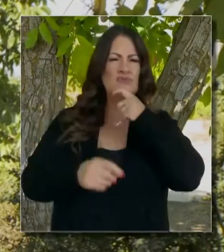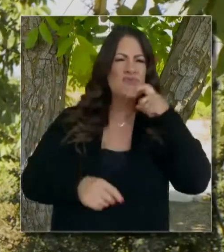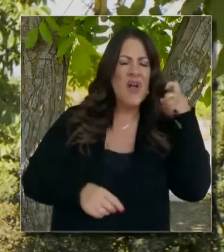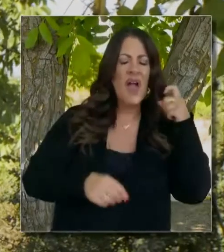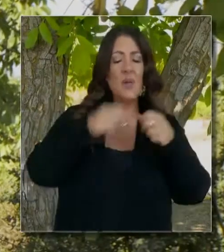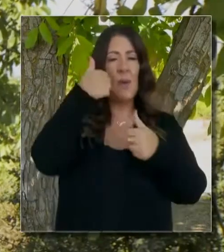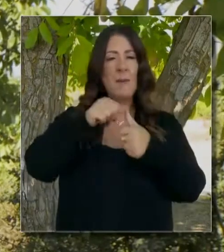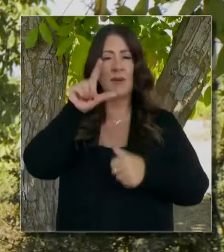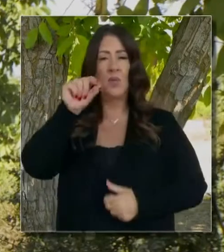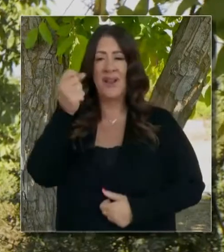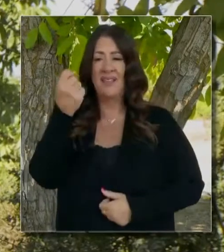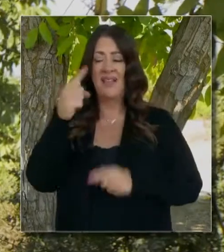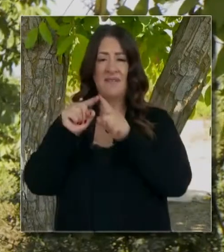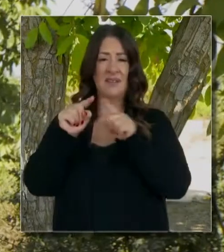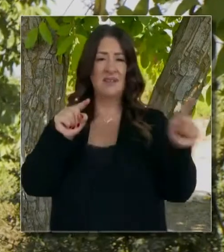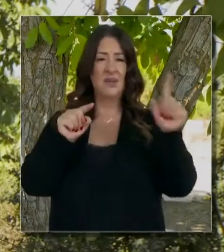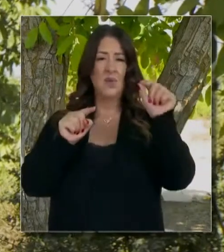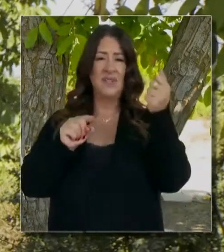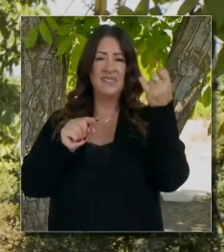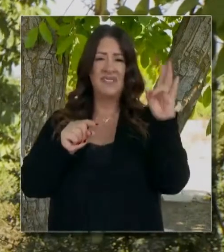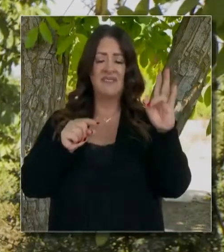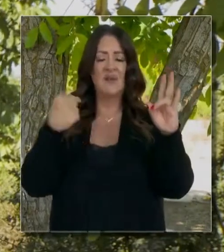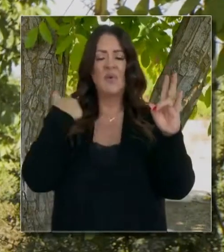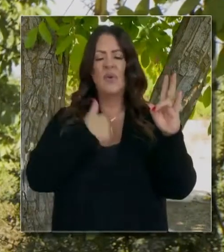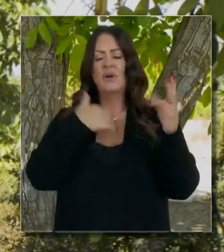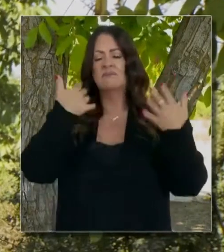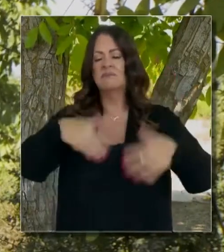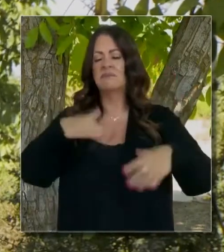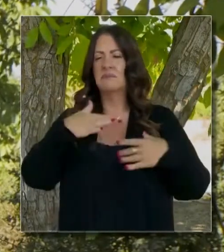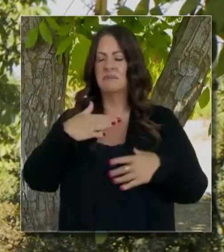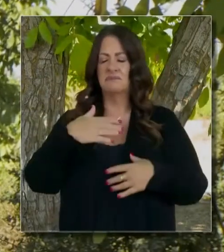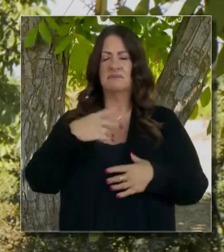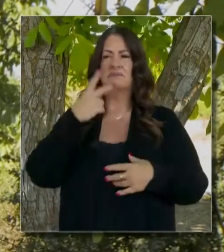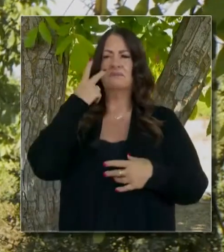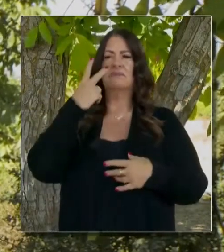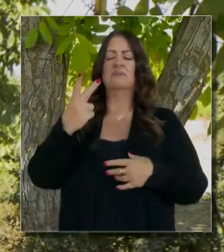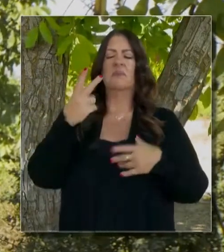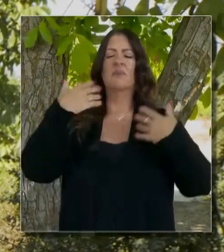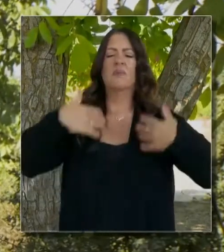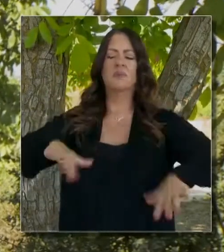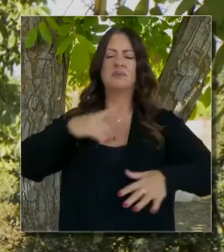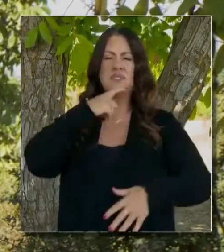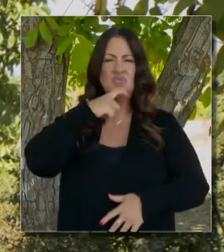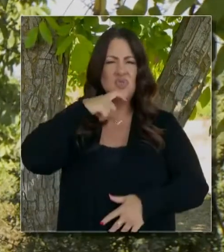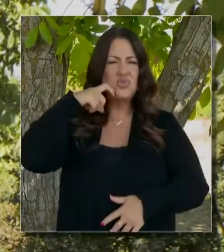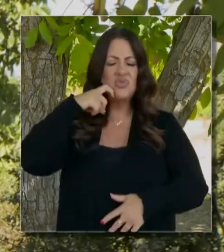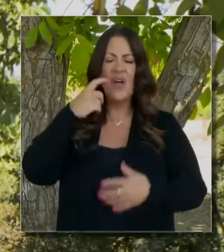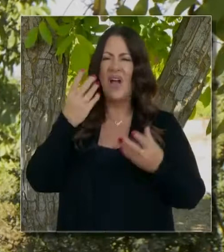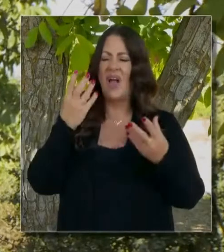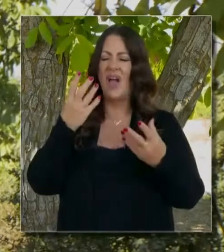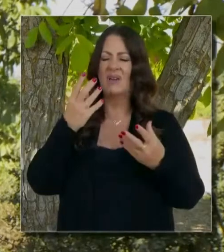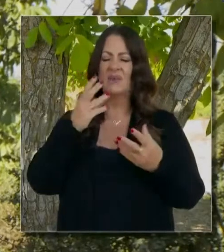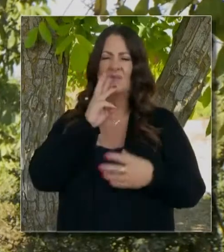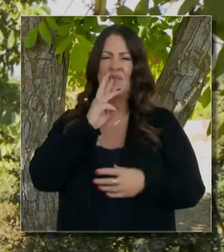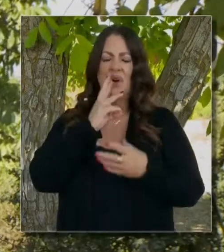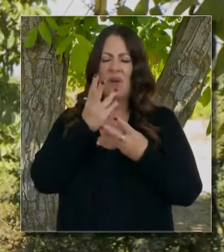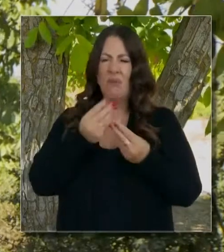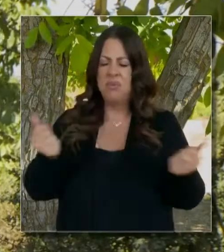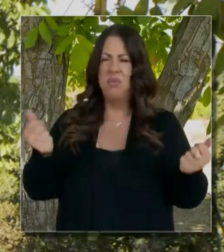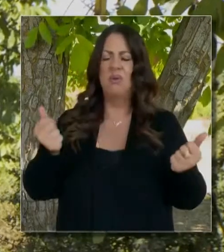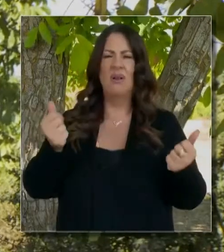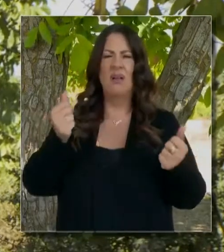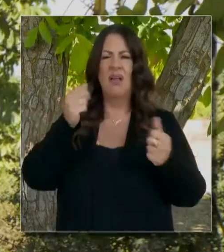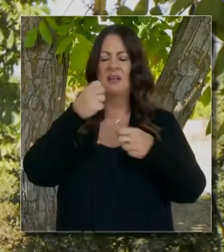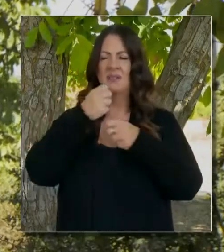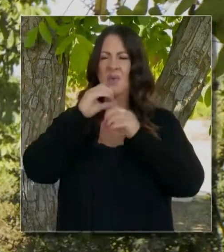2011 to 2017 where we experienced an historic drought that led 163 million trees dead in